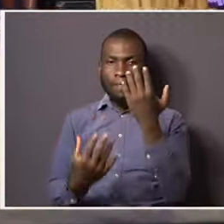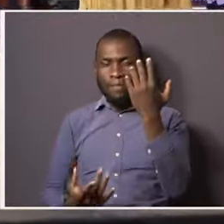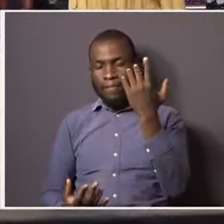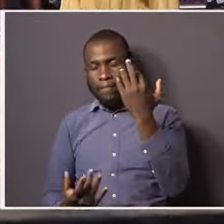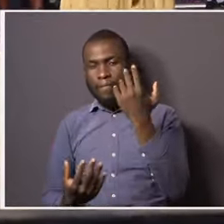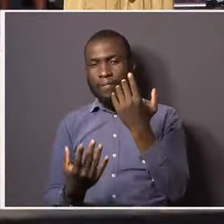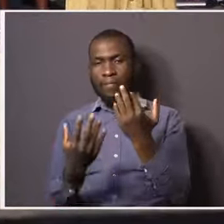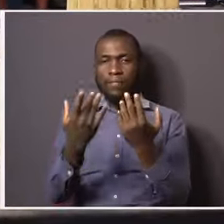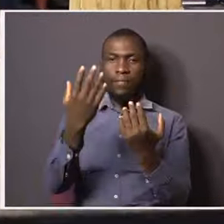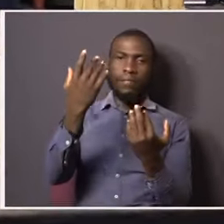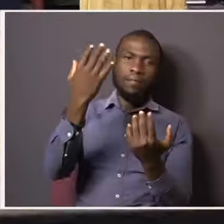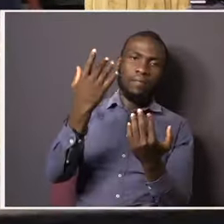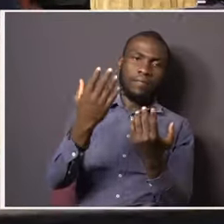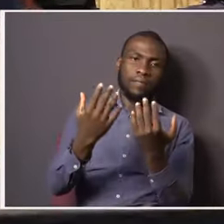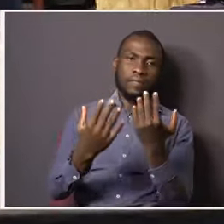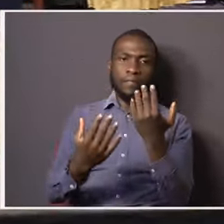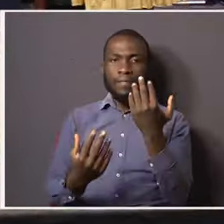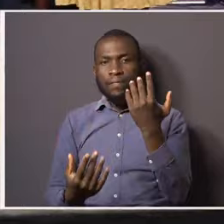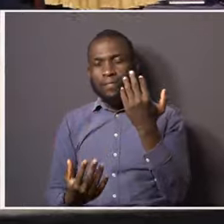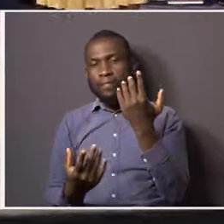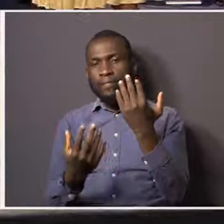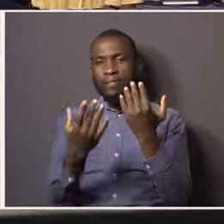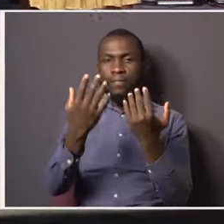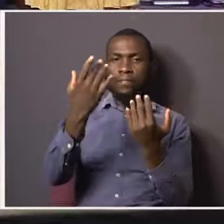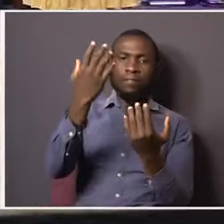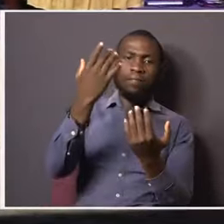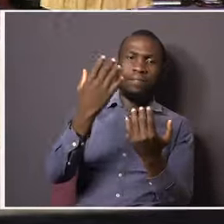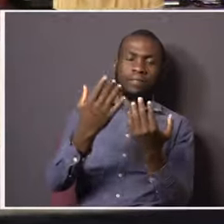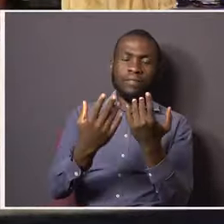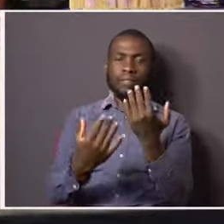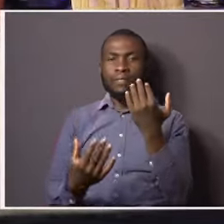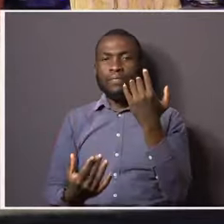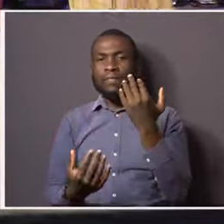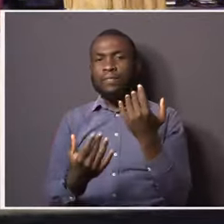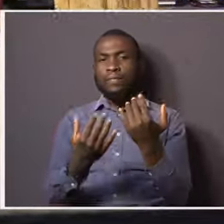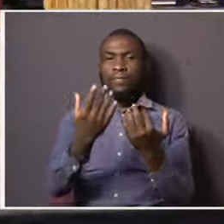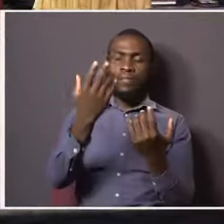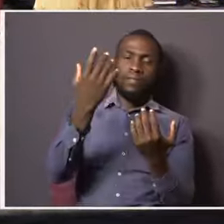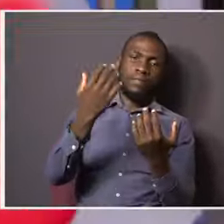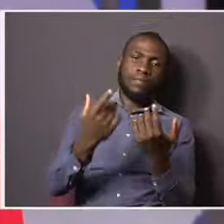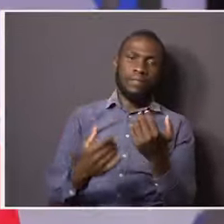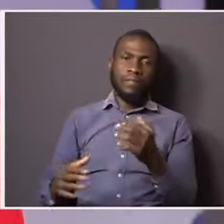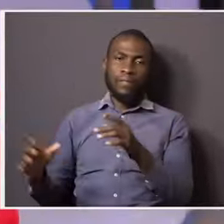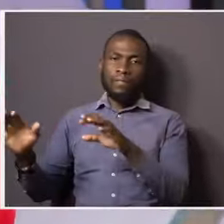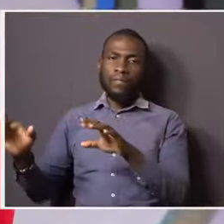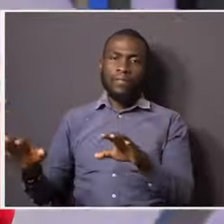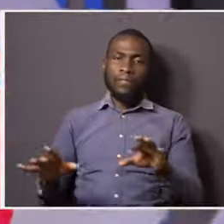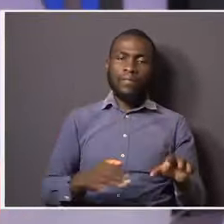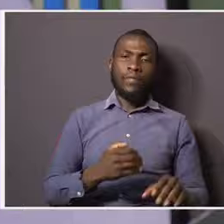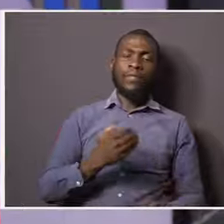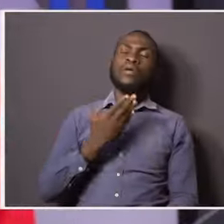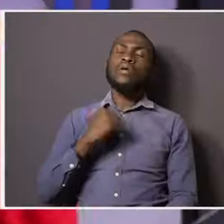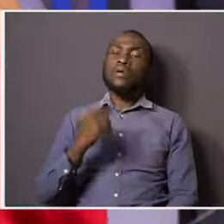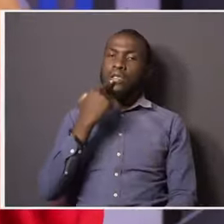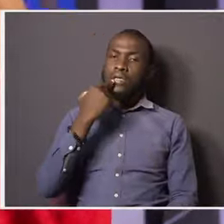Like I don't know what anxiety and fears you're going through, but we want to speak Jesus. I just